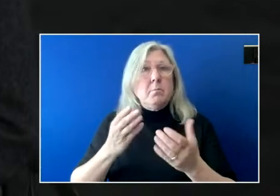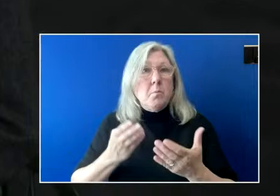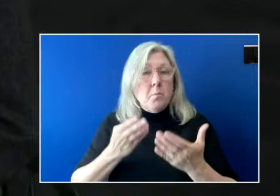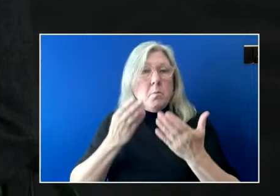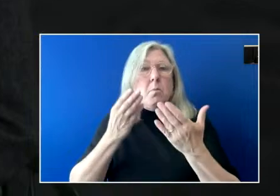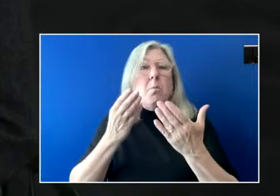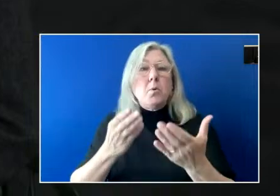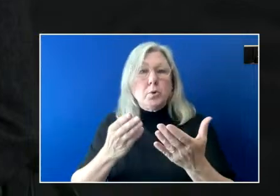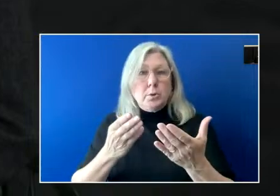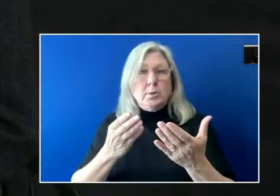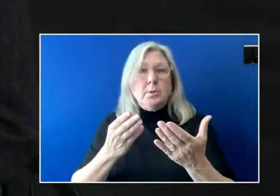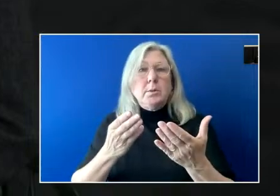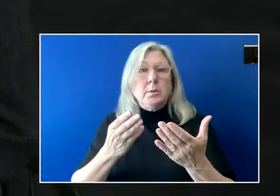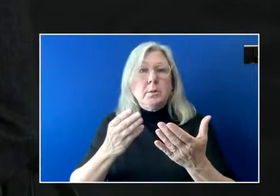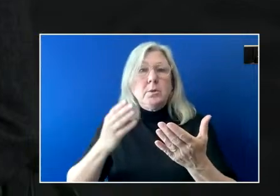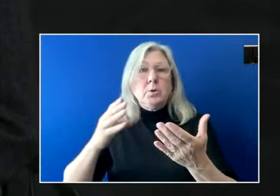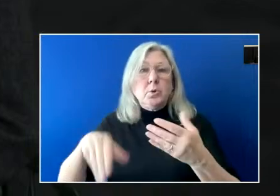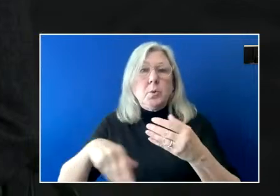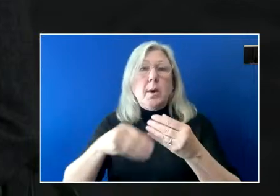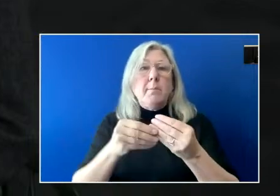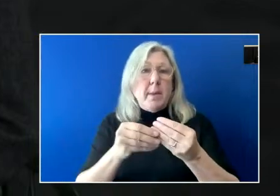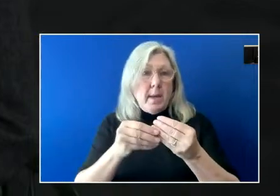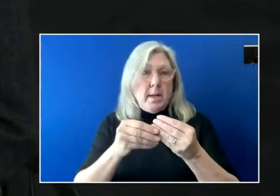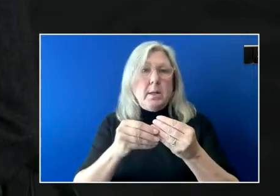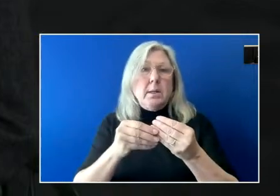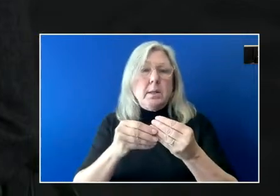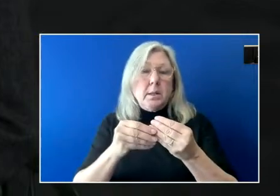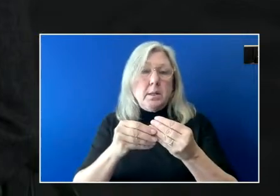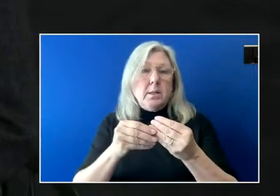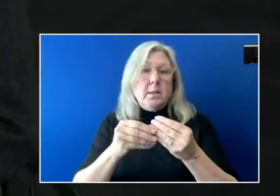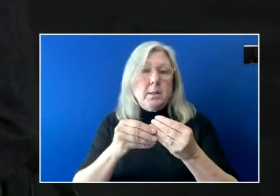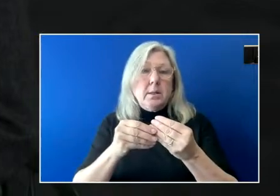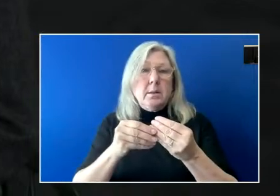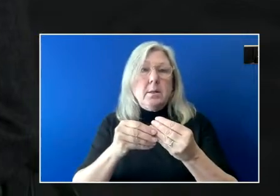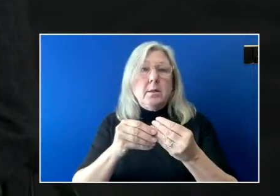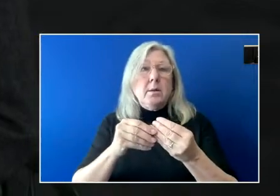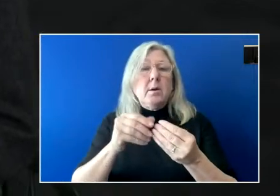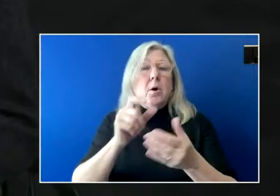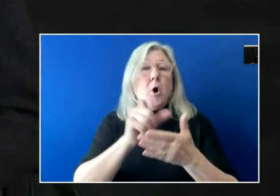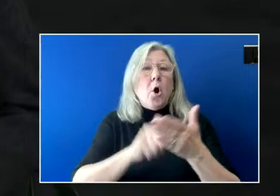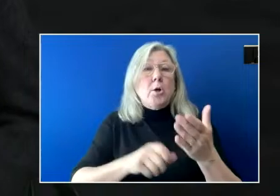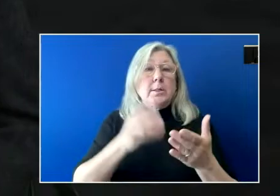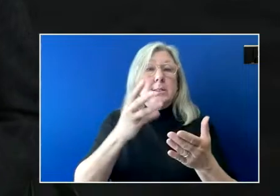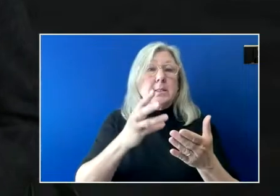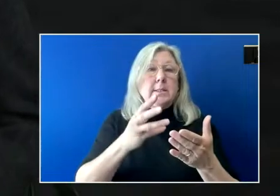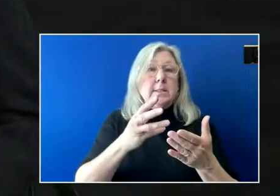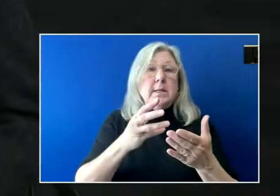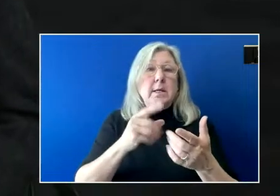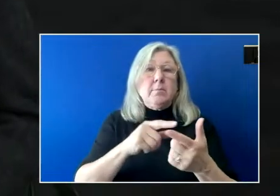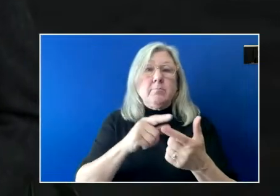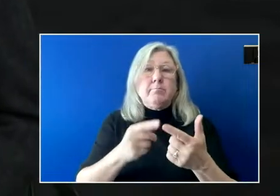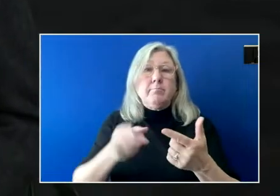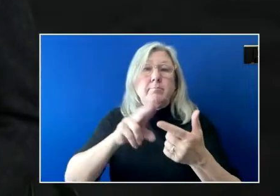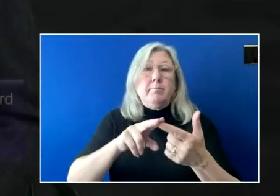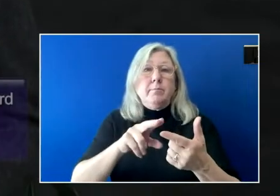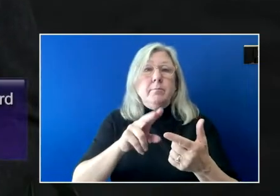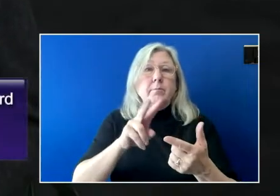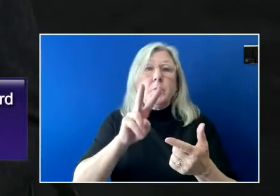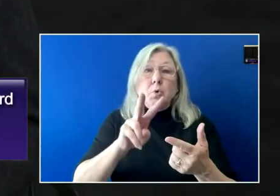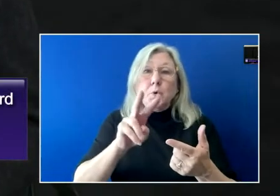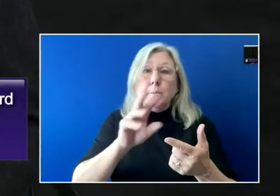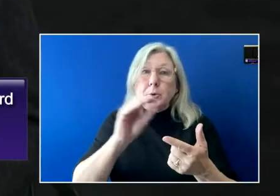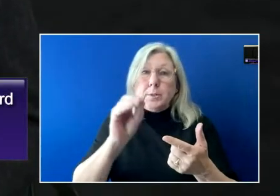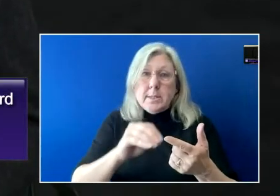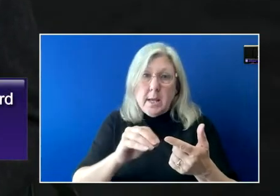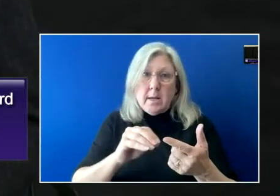to amend article 16 to 2% of the FY 25 budget are you ready for